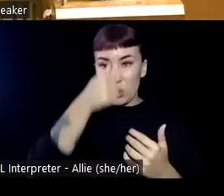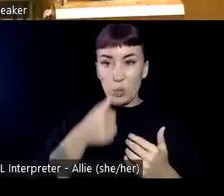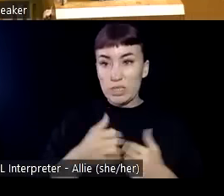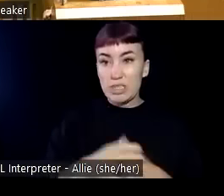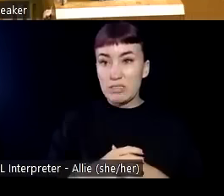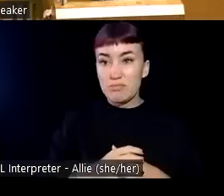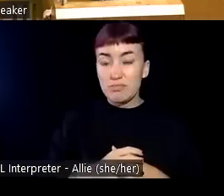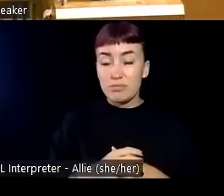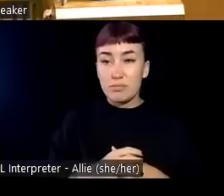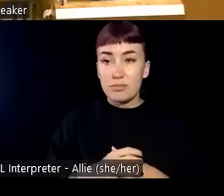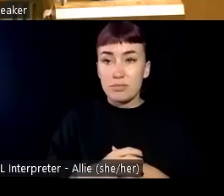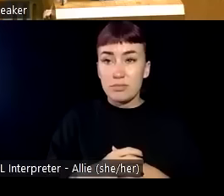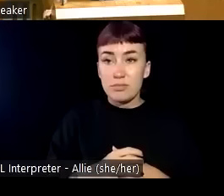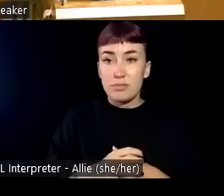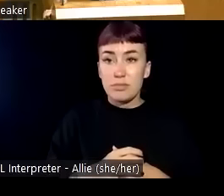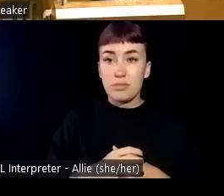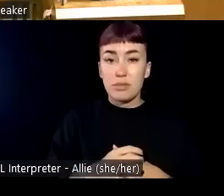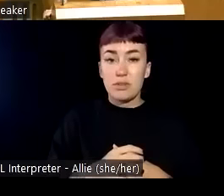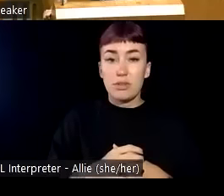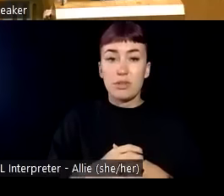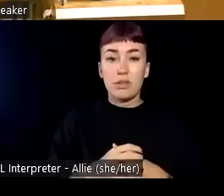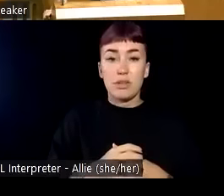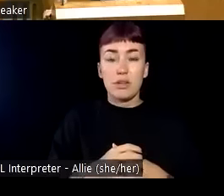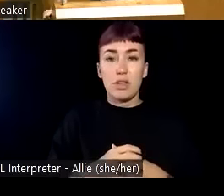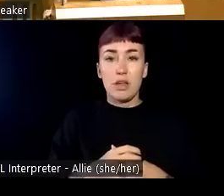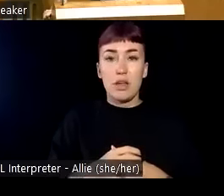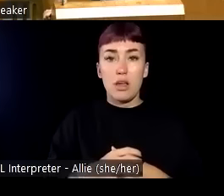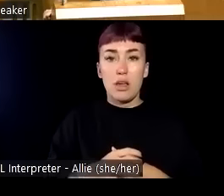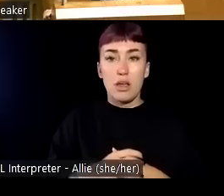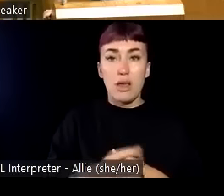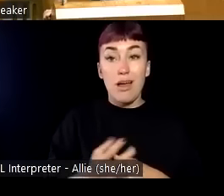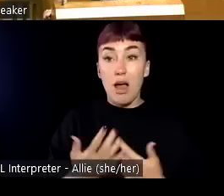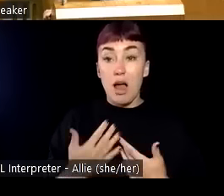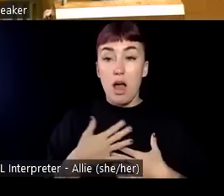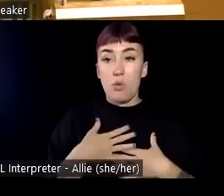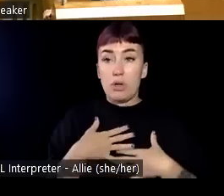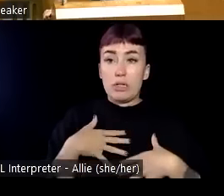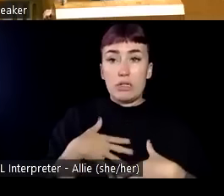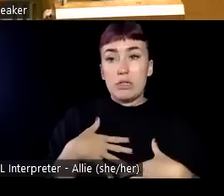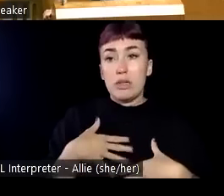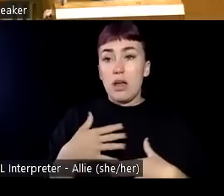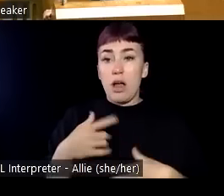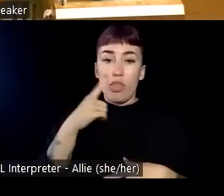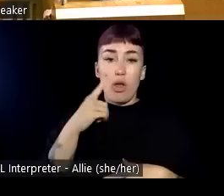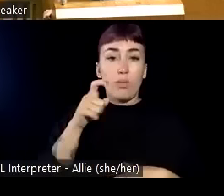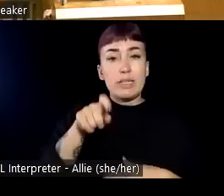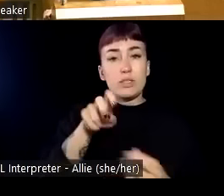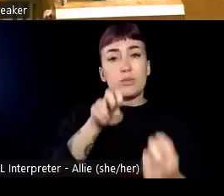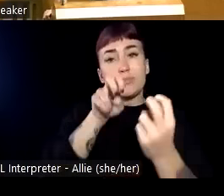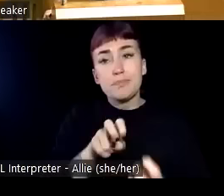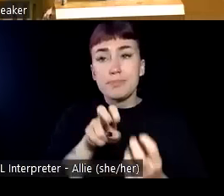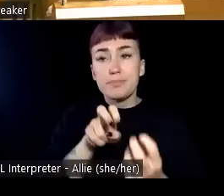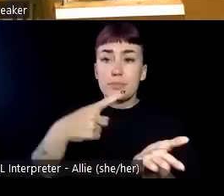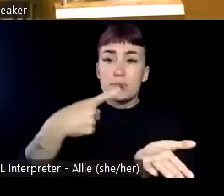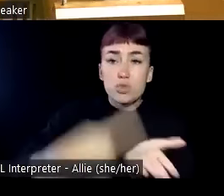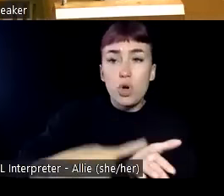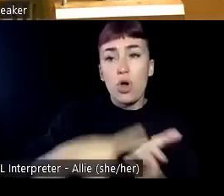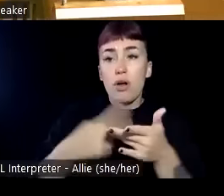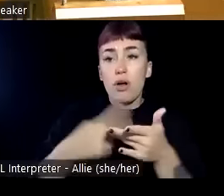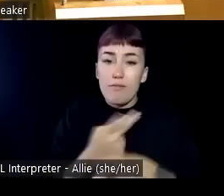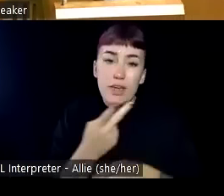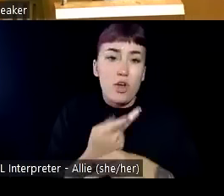And with incredible trepidation, I felt that I had to sit down with him and talk about this and figure out where to